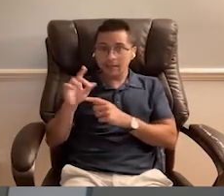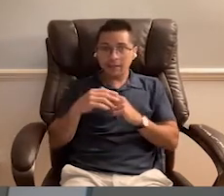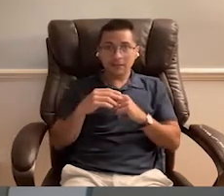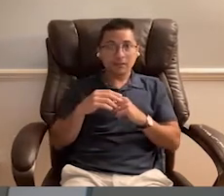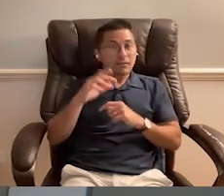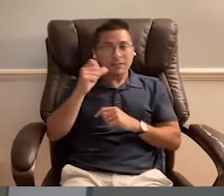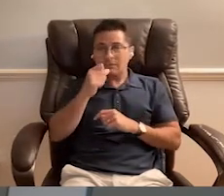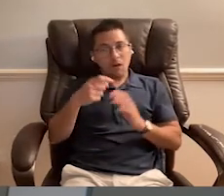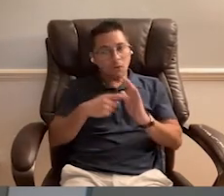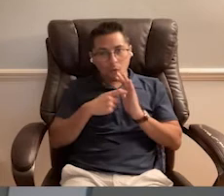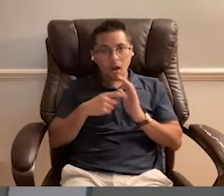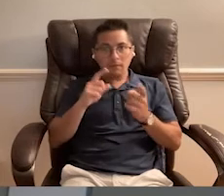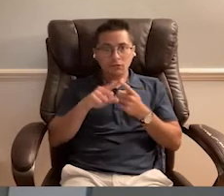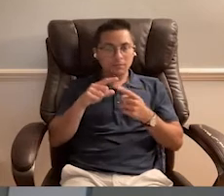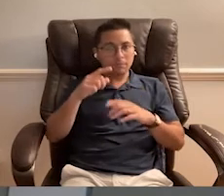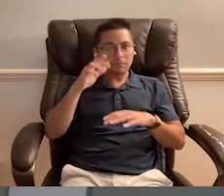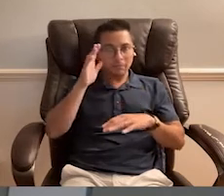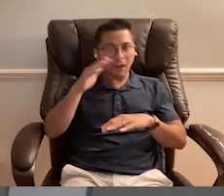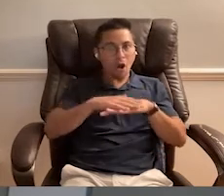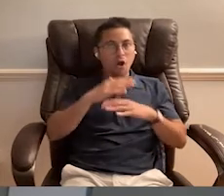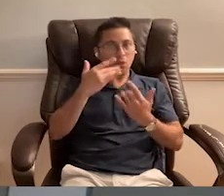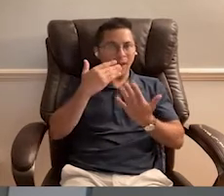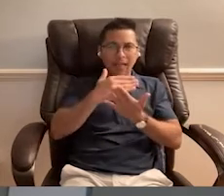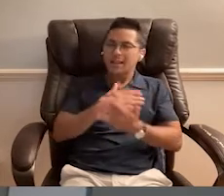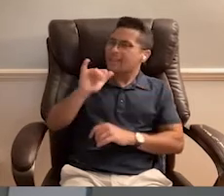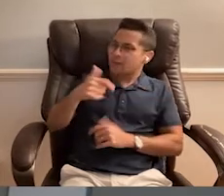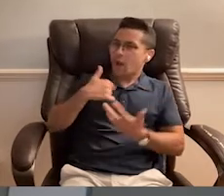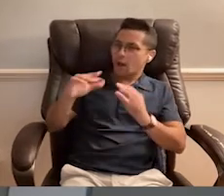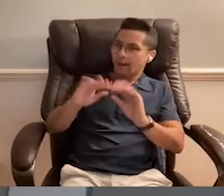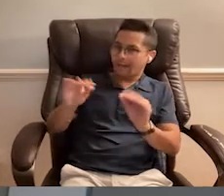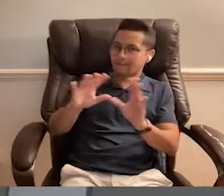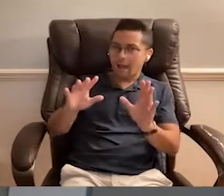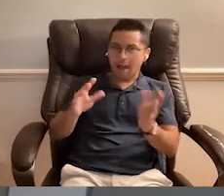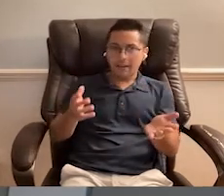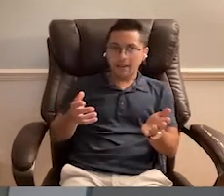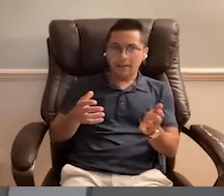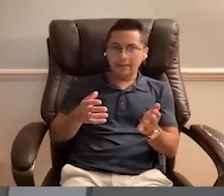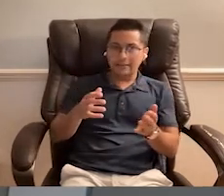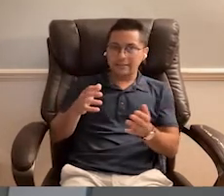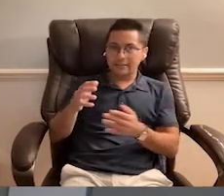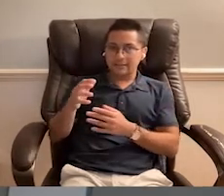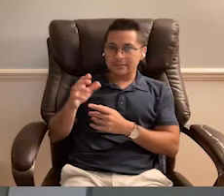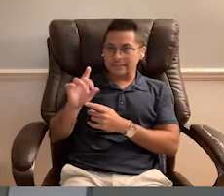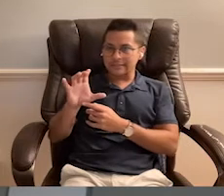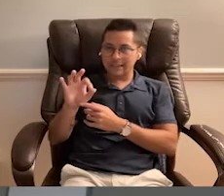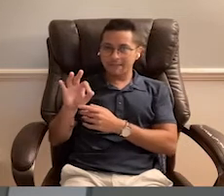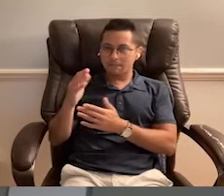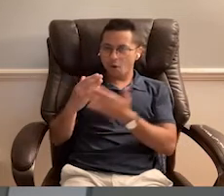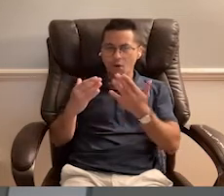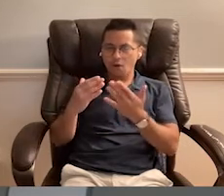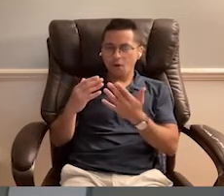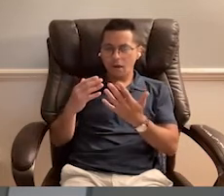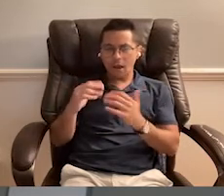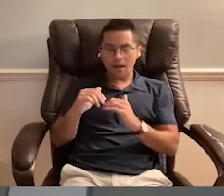into Medicaid. Yes. Now, that's not a requirement to be on the waiting list. That's what I was clarifying. Yes. And I'm sort of